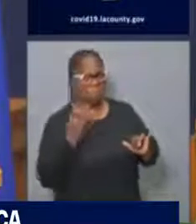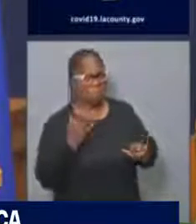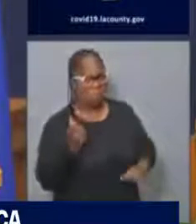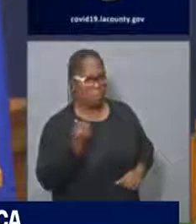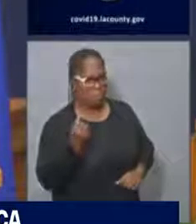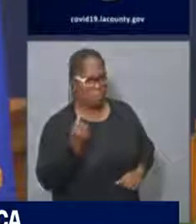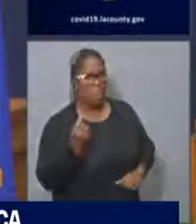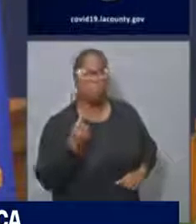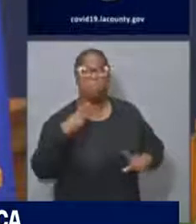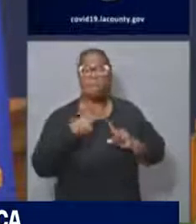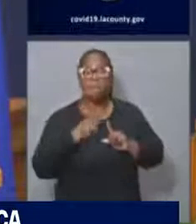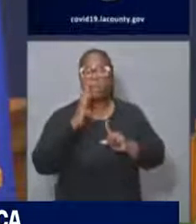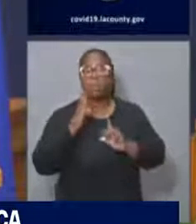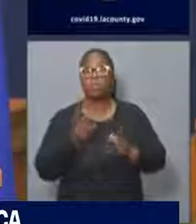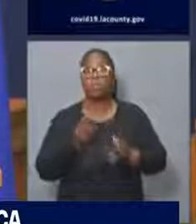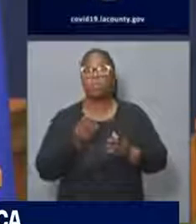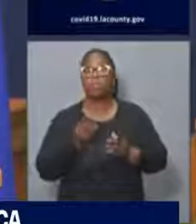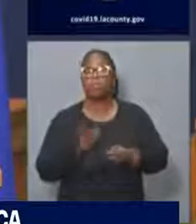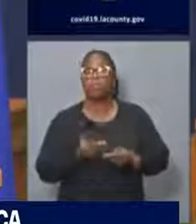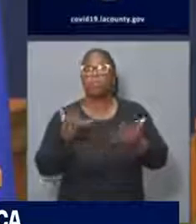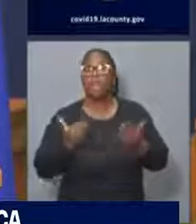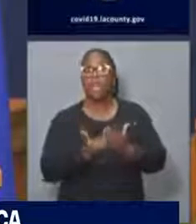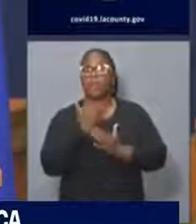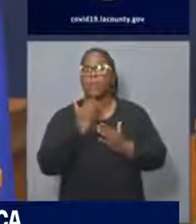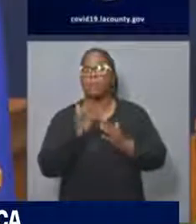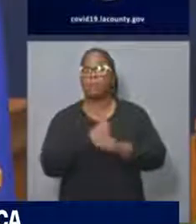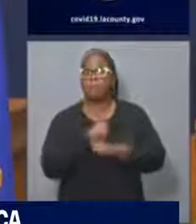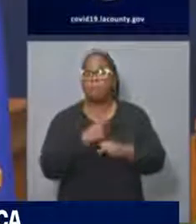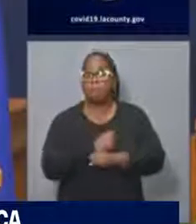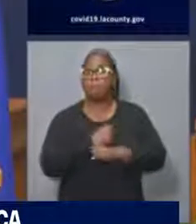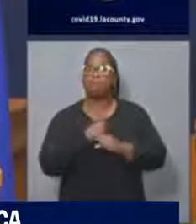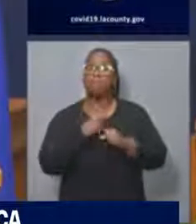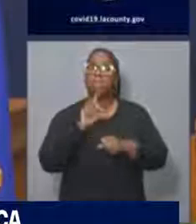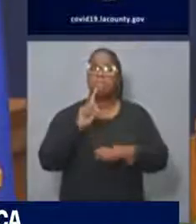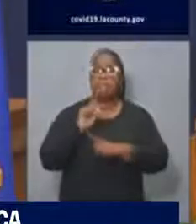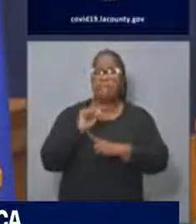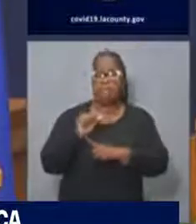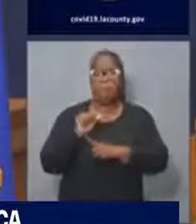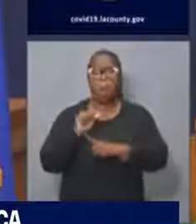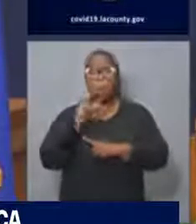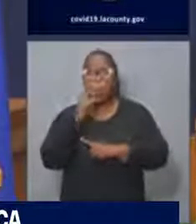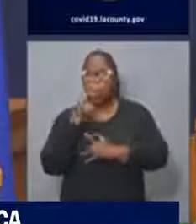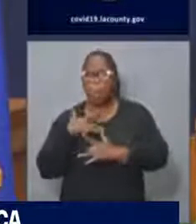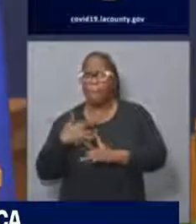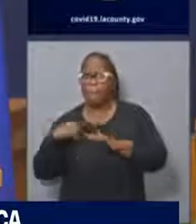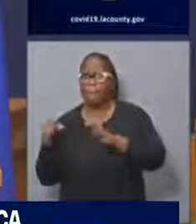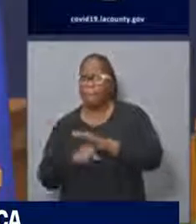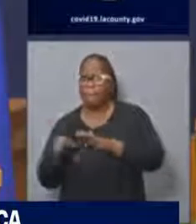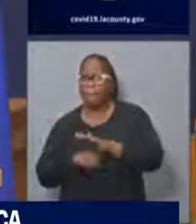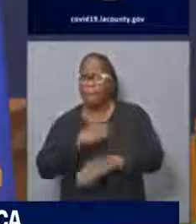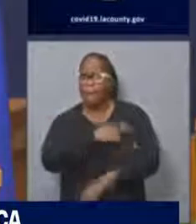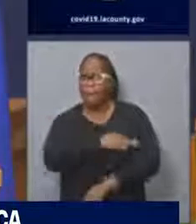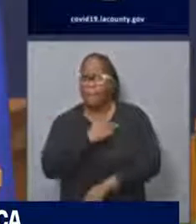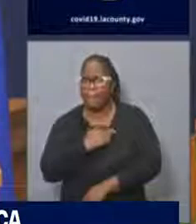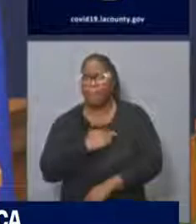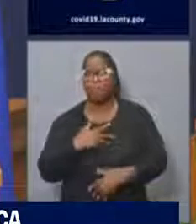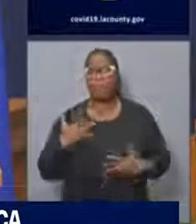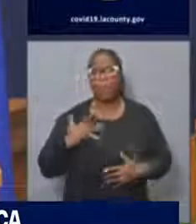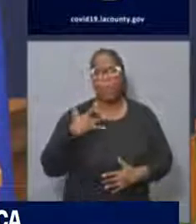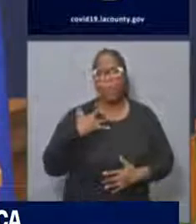that, I'll have an opportunity to share some new data we have on who's being hospitalized and the trends that we're seeing in